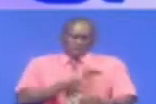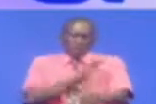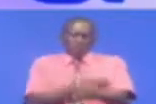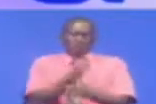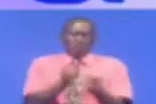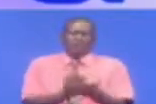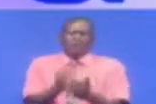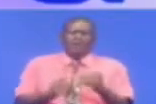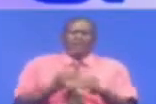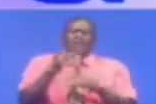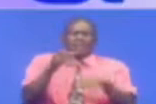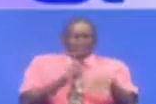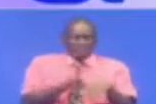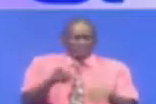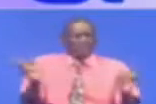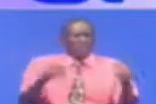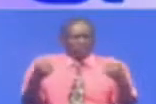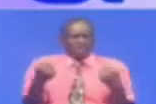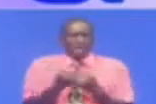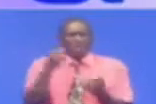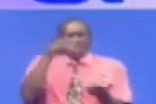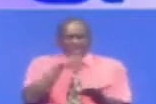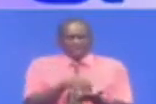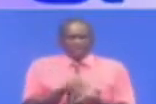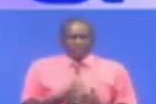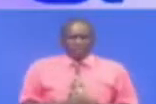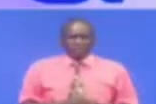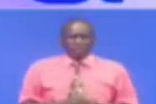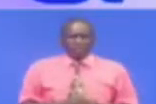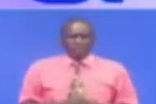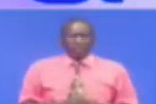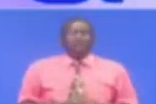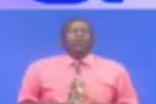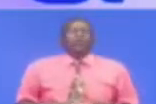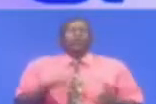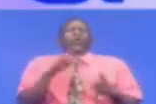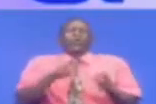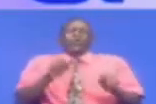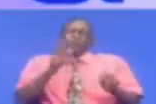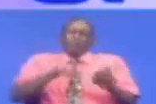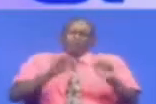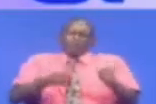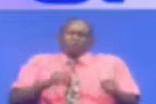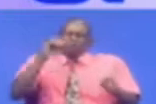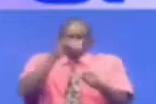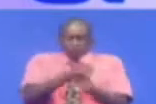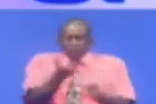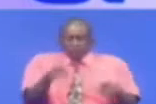time this does not happen again. What can we promise you and Africa as